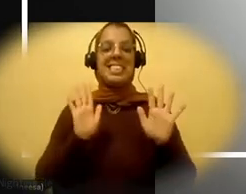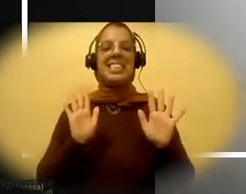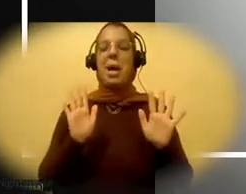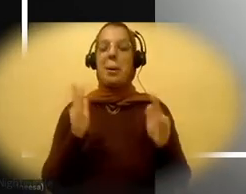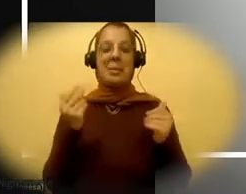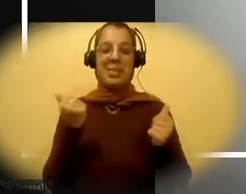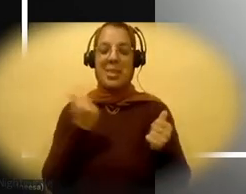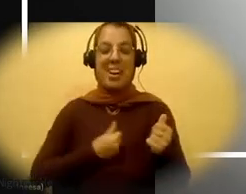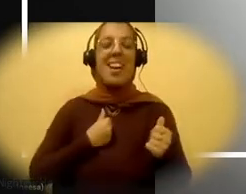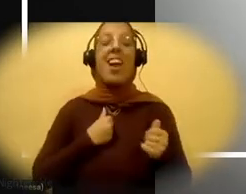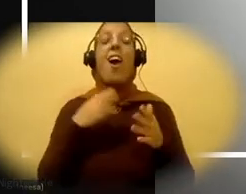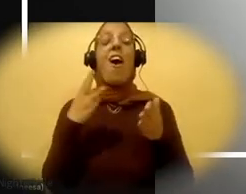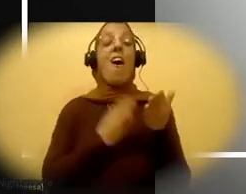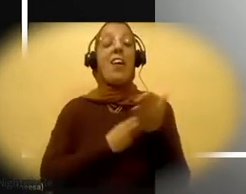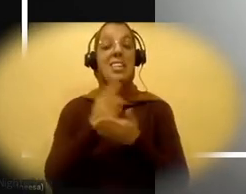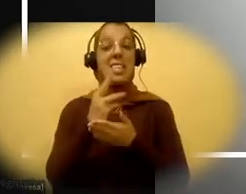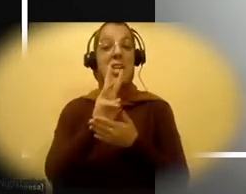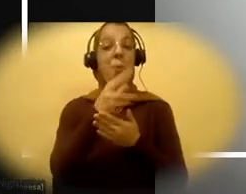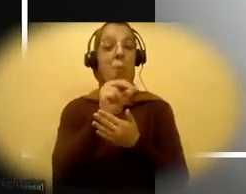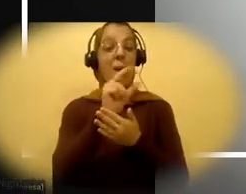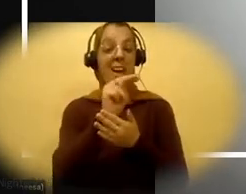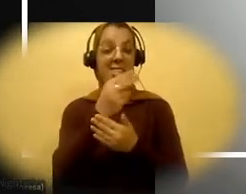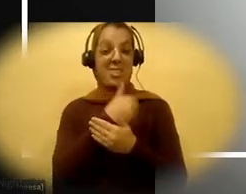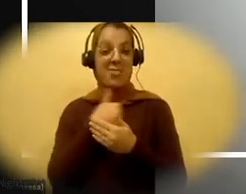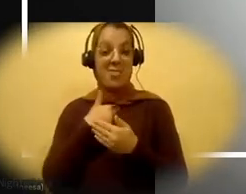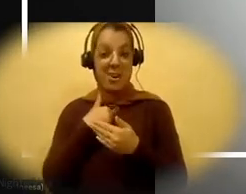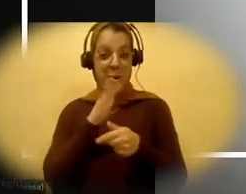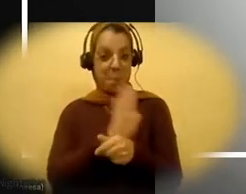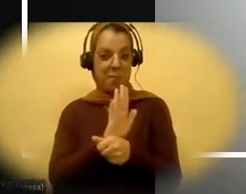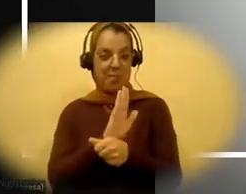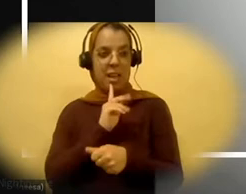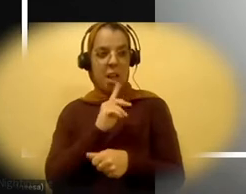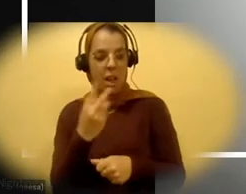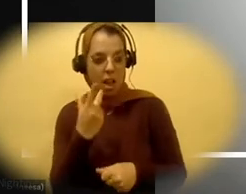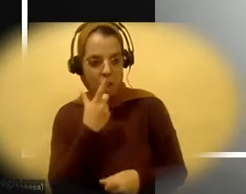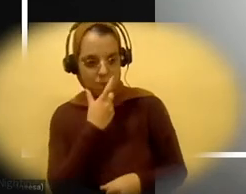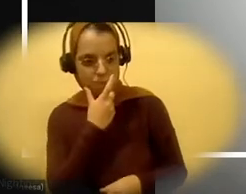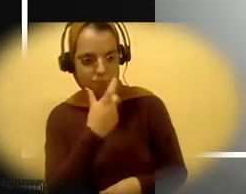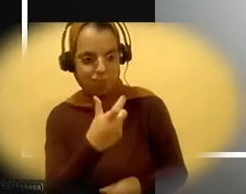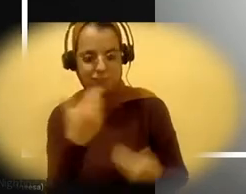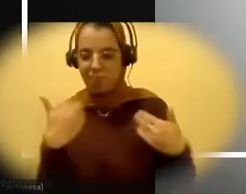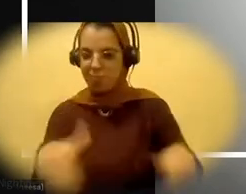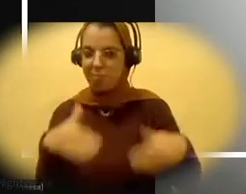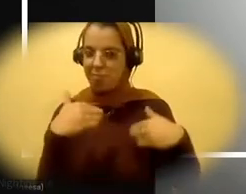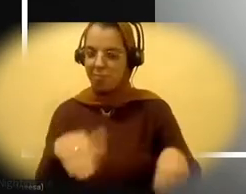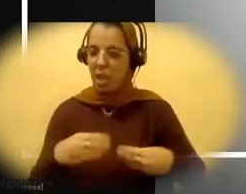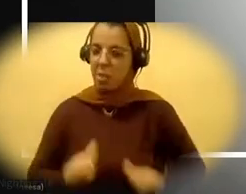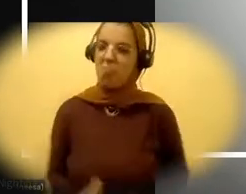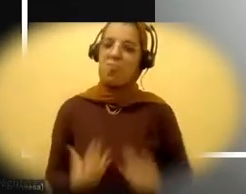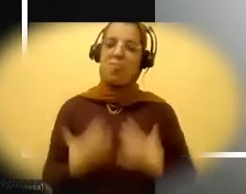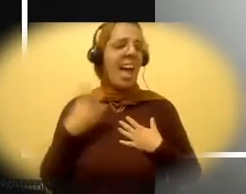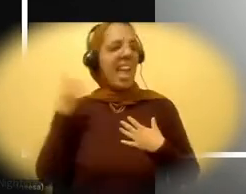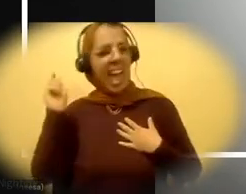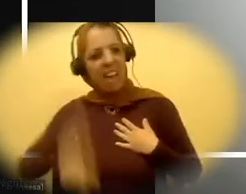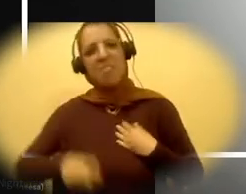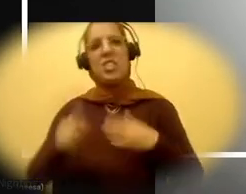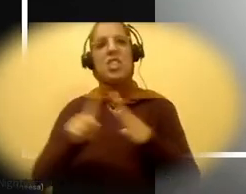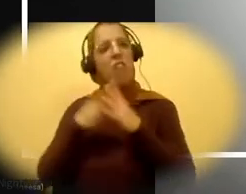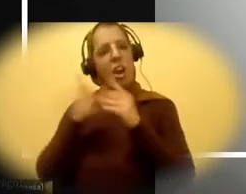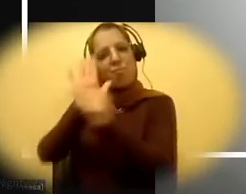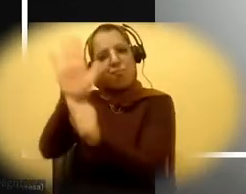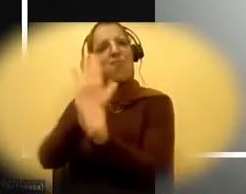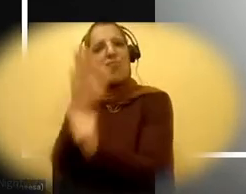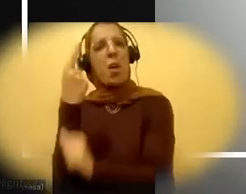Honestly, with Wuhan, Toronto, it pretty much really kicked me in the butt and said, like, okay, I need to start speaking up for my community. I need to